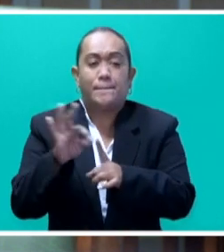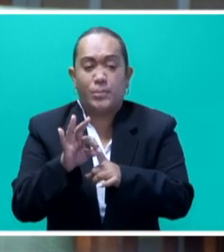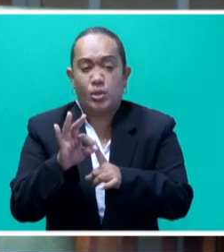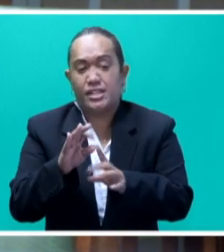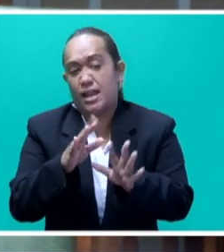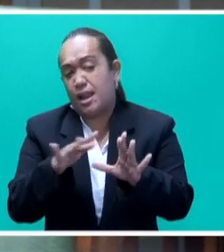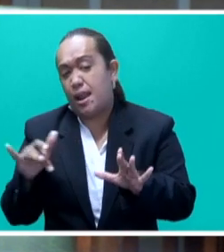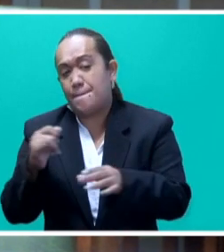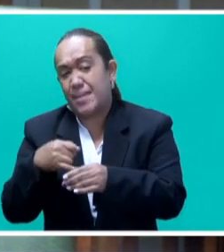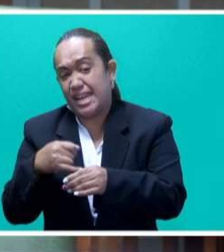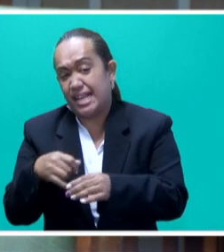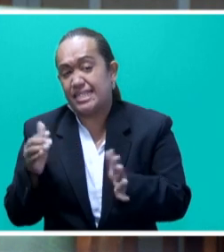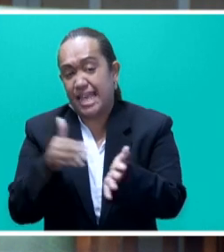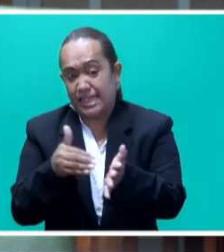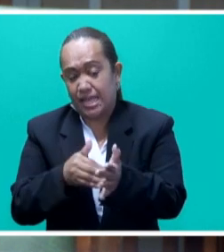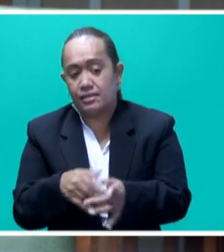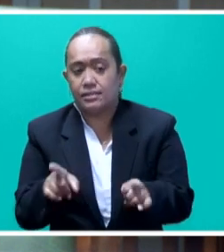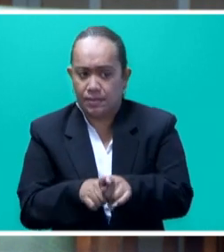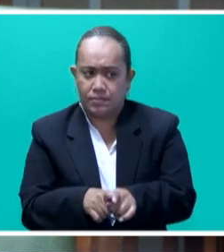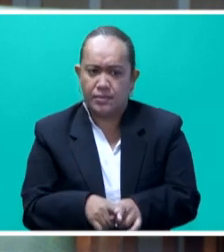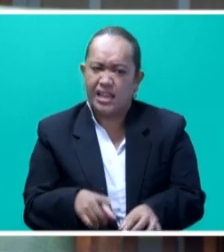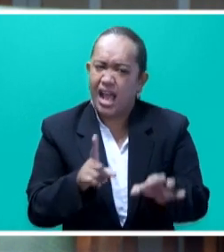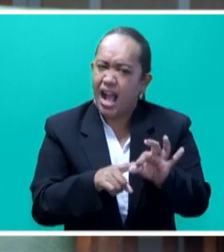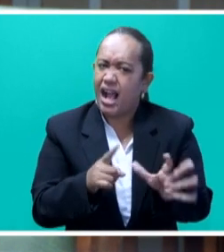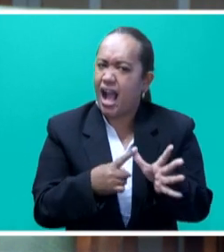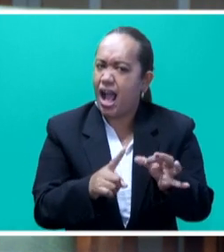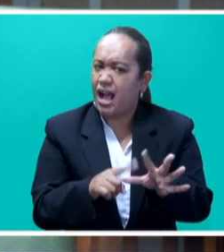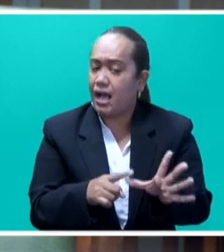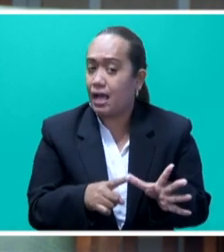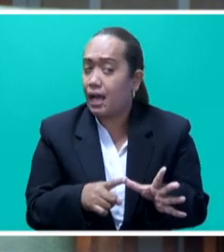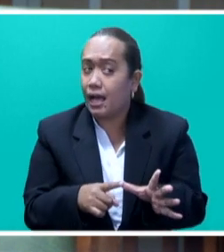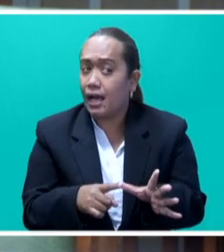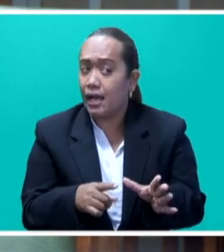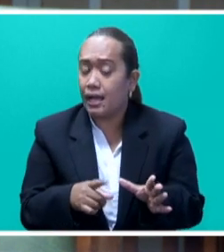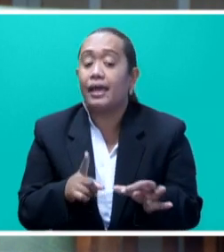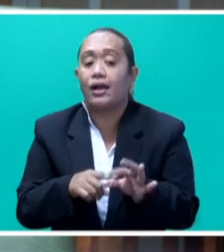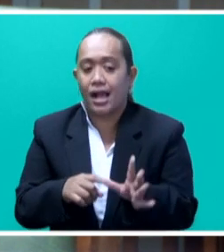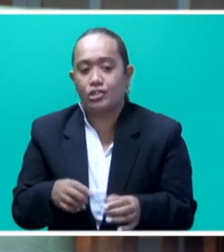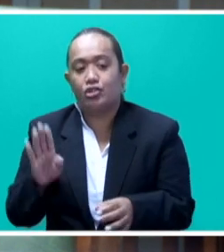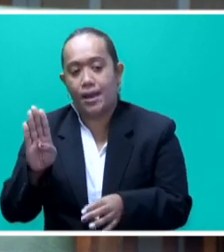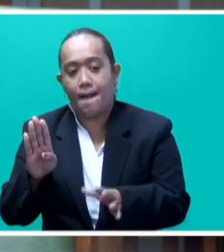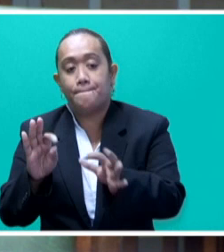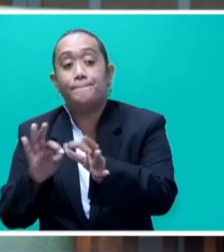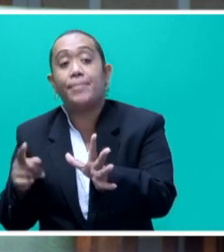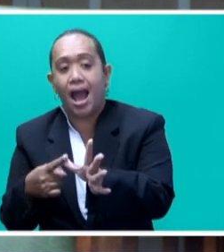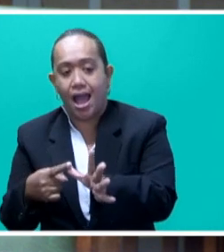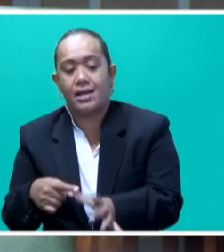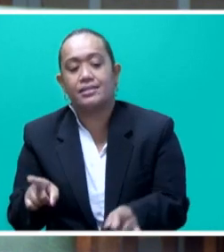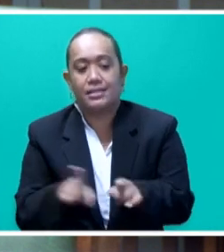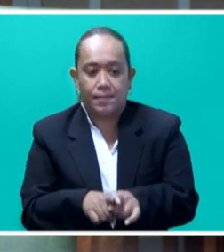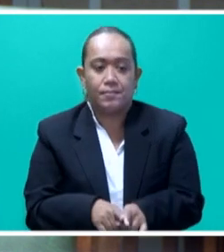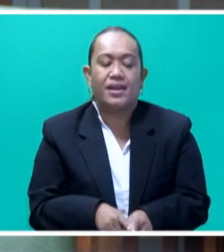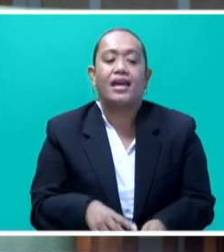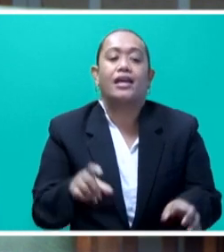Bank Road, I think, Ganga Street, Ba. Sorry, the corner of the bank, Ganga Street, Ba. Dr. Ashna Shabnam